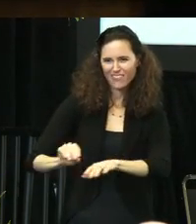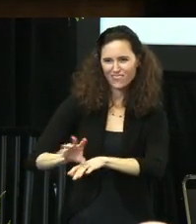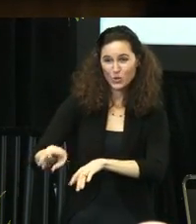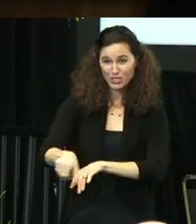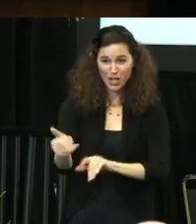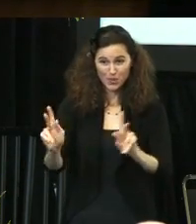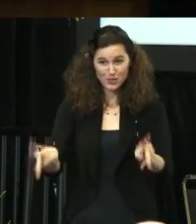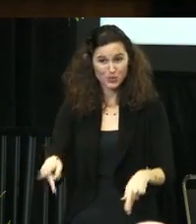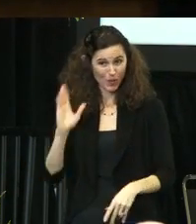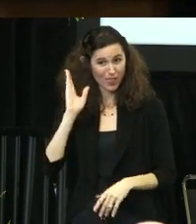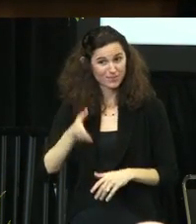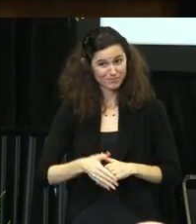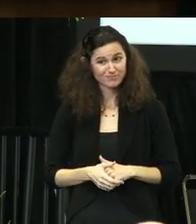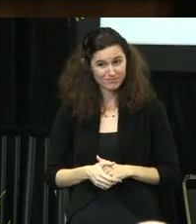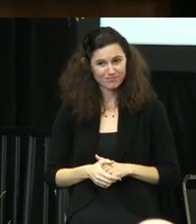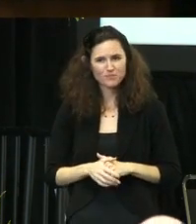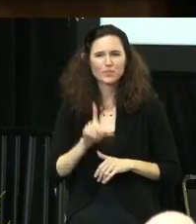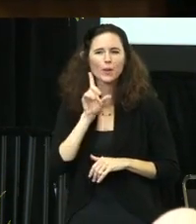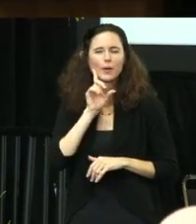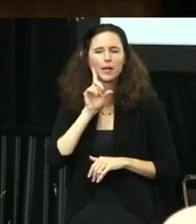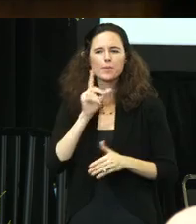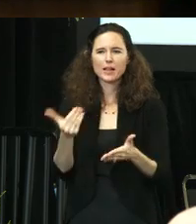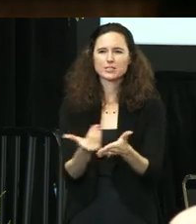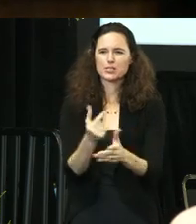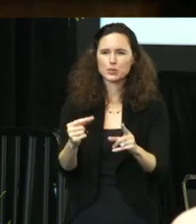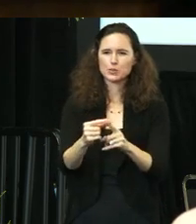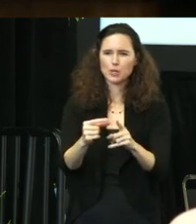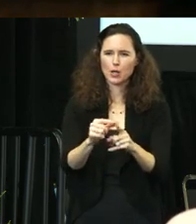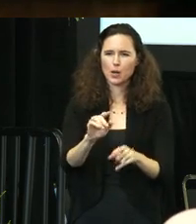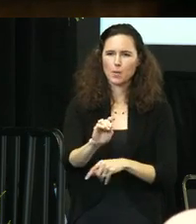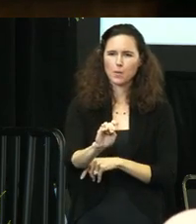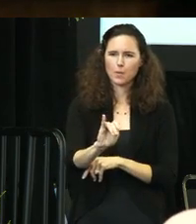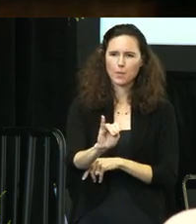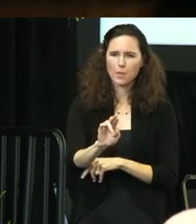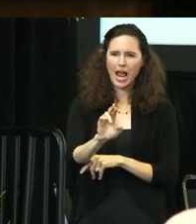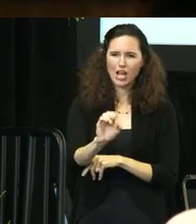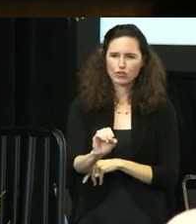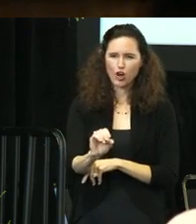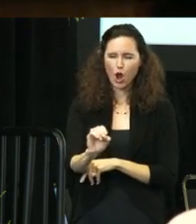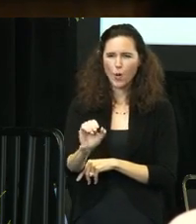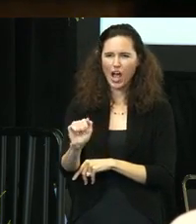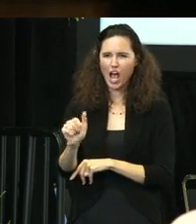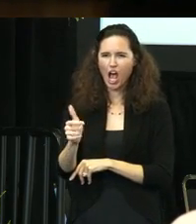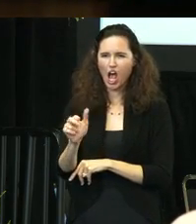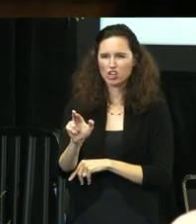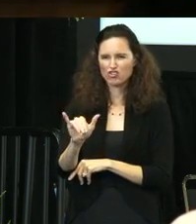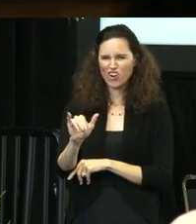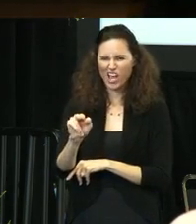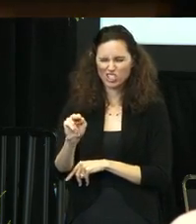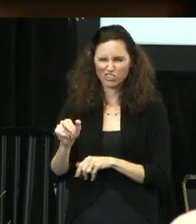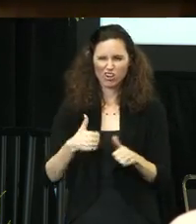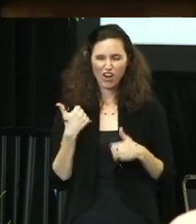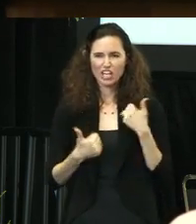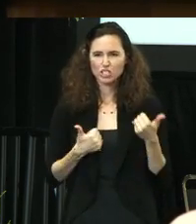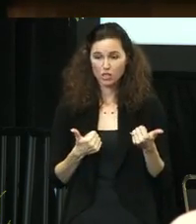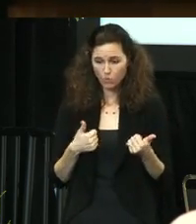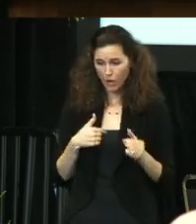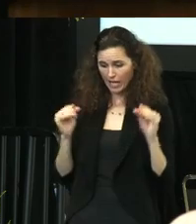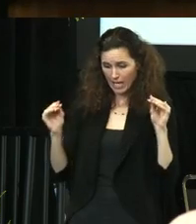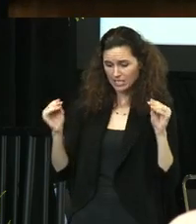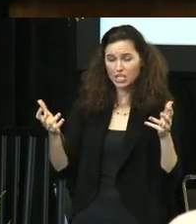else? We hear about this new term, microaggressions. But when I teach, I hope I'm making